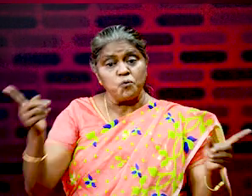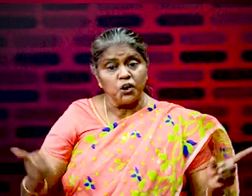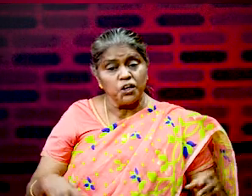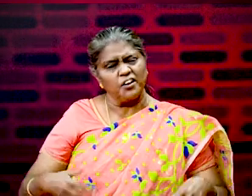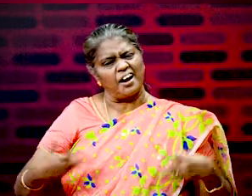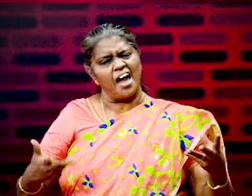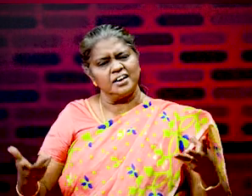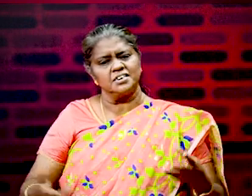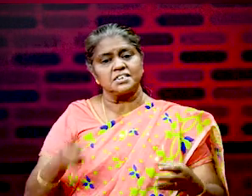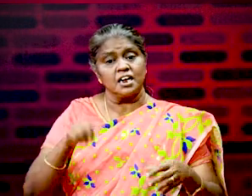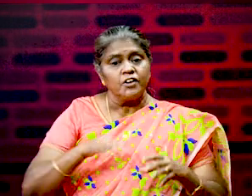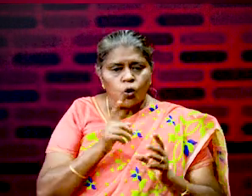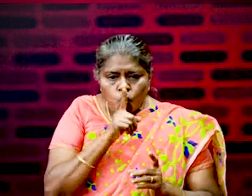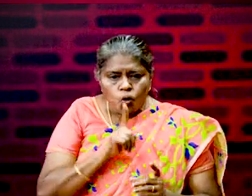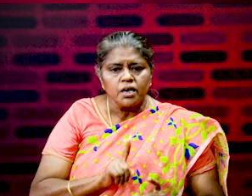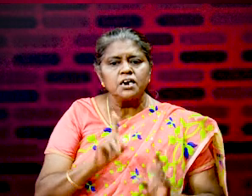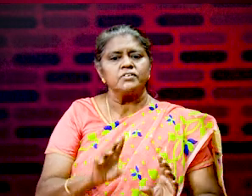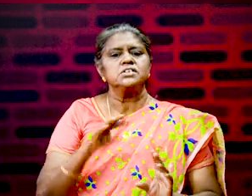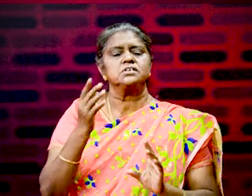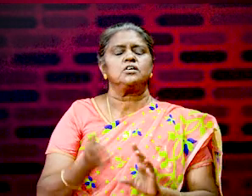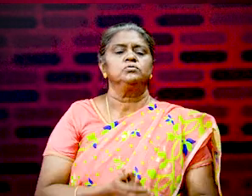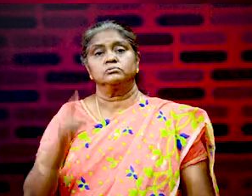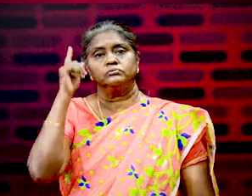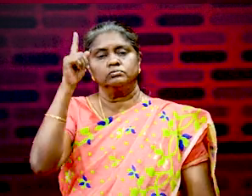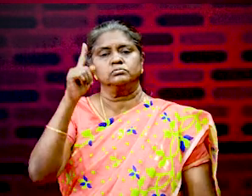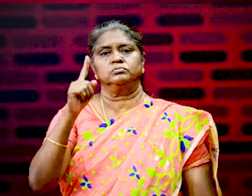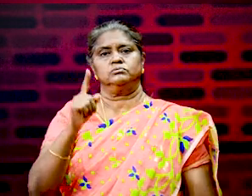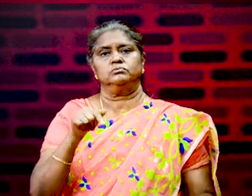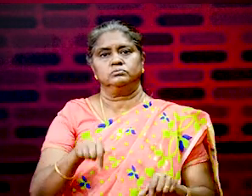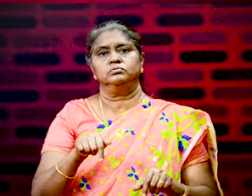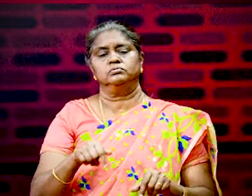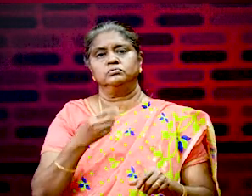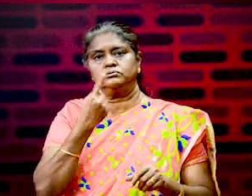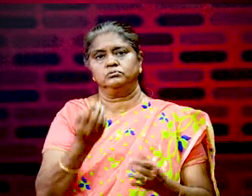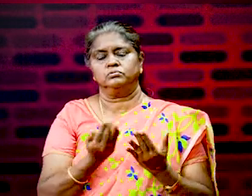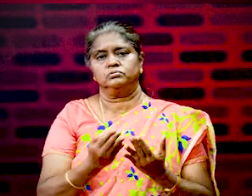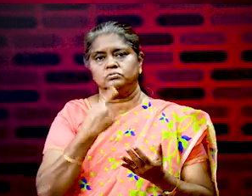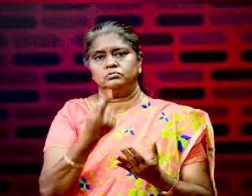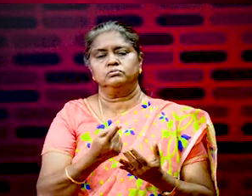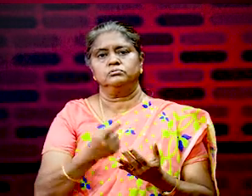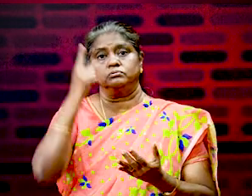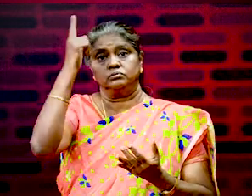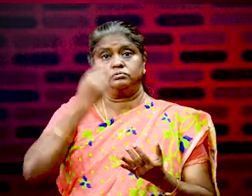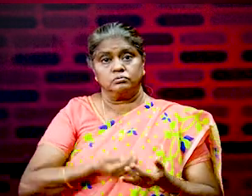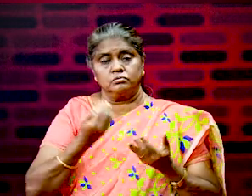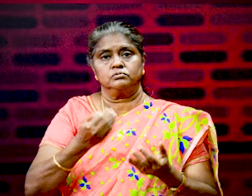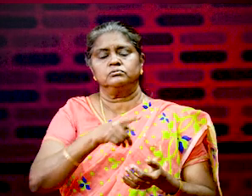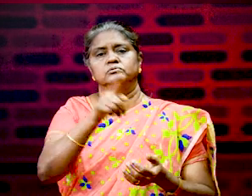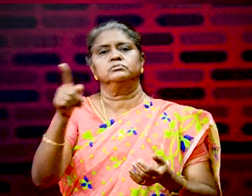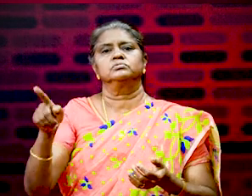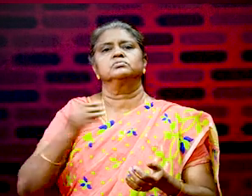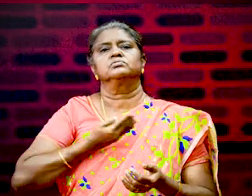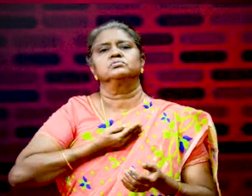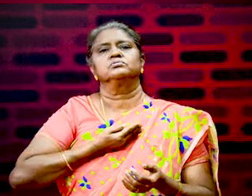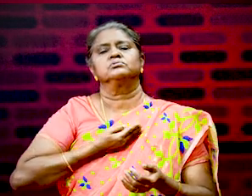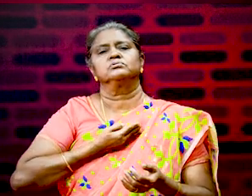says, He will save you just because of His love. He will rejoice over you. He will put an end to your weeping. He will put an